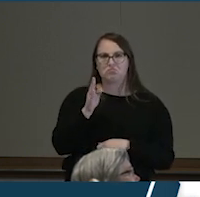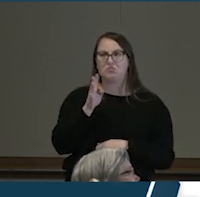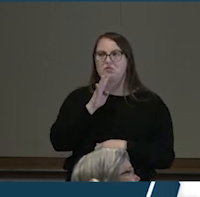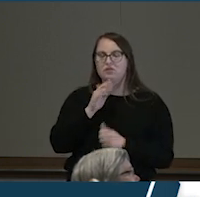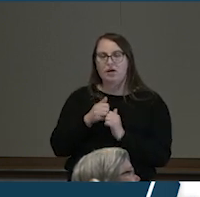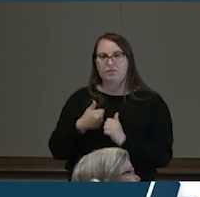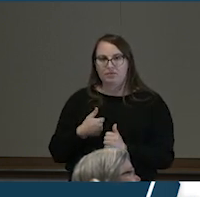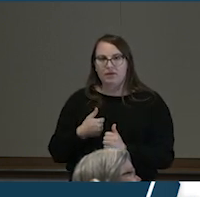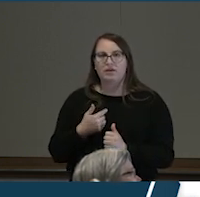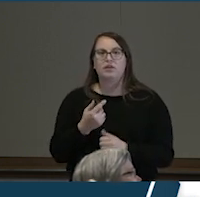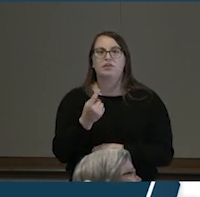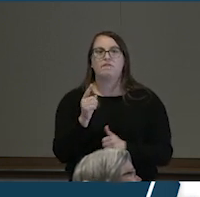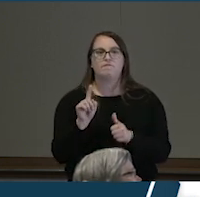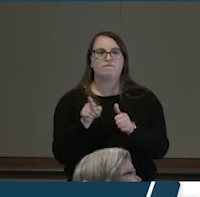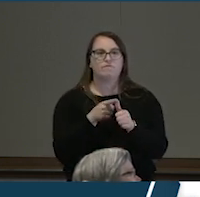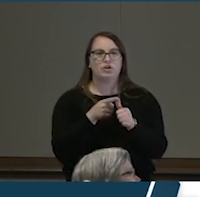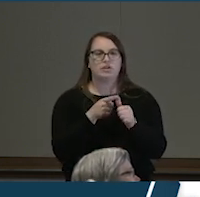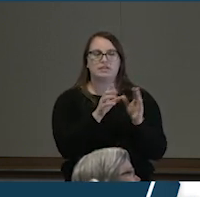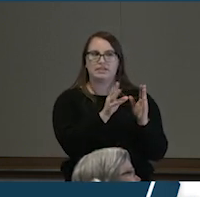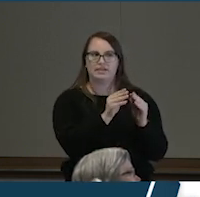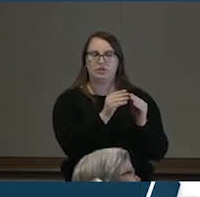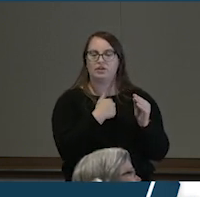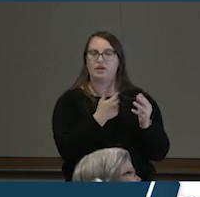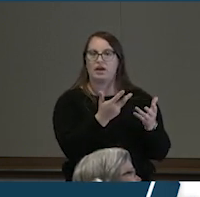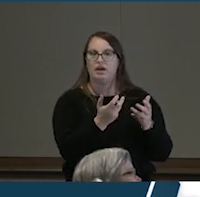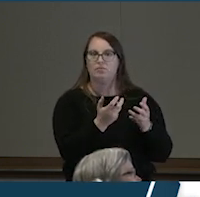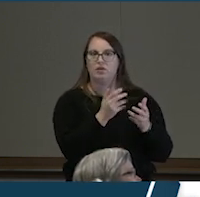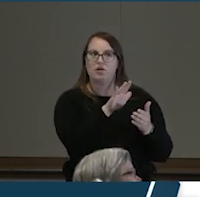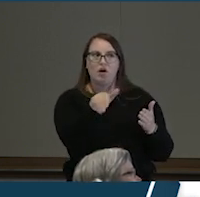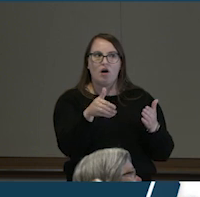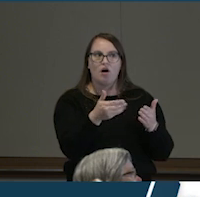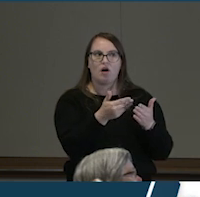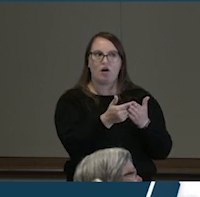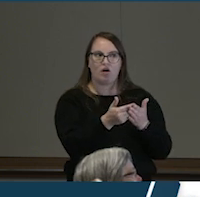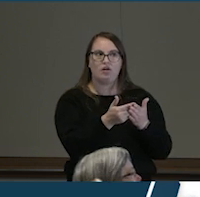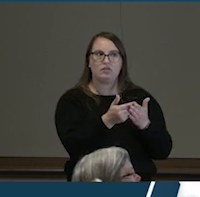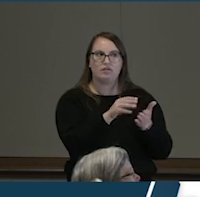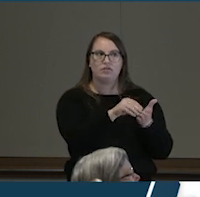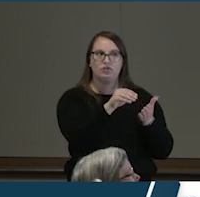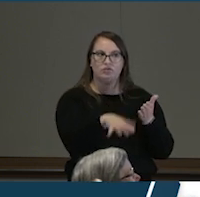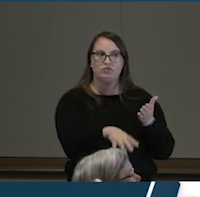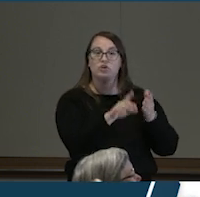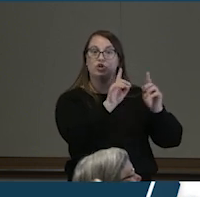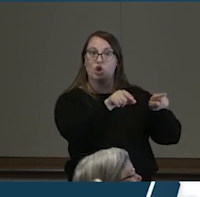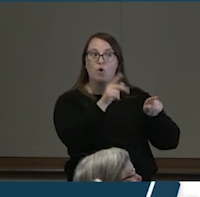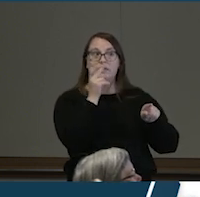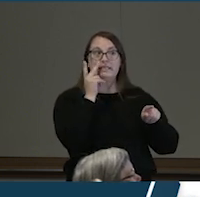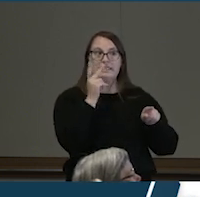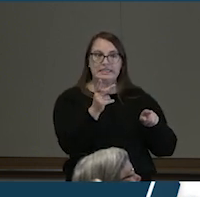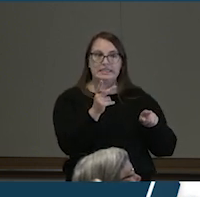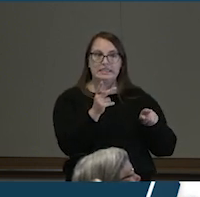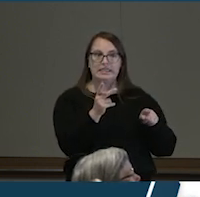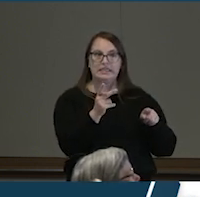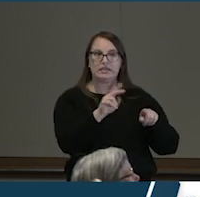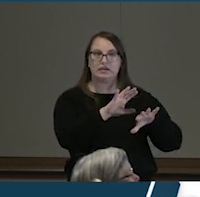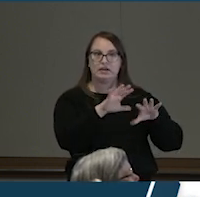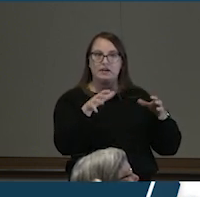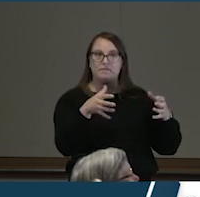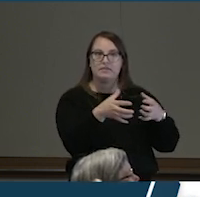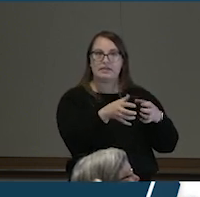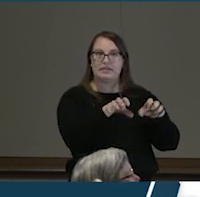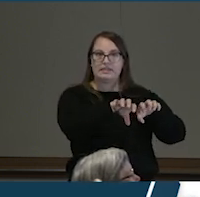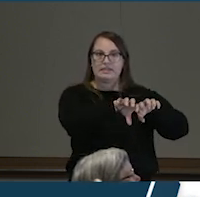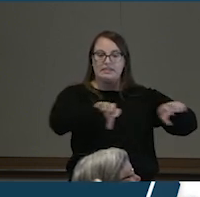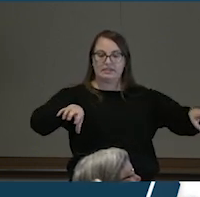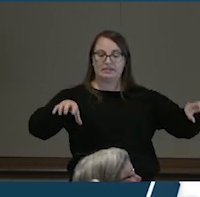is, I want everybody to be able to go see a segregated setting. I want you to go tour, whether